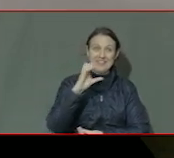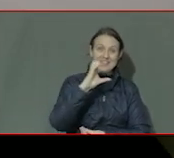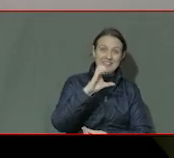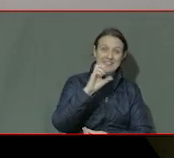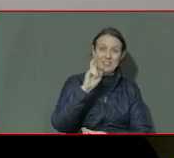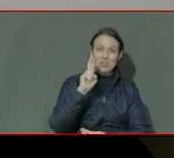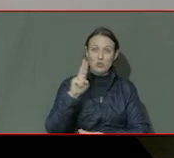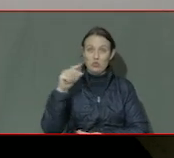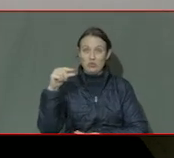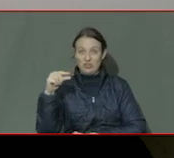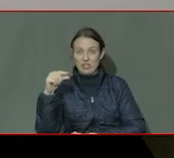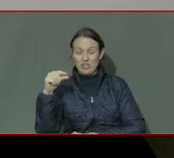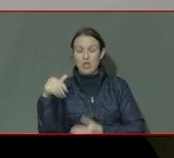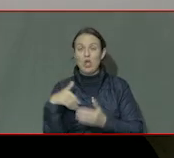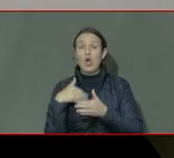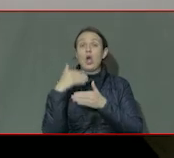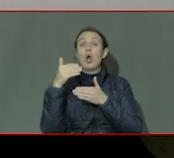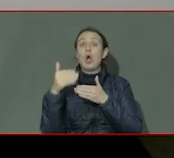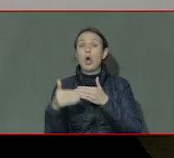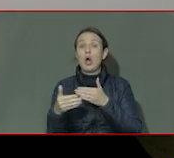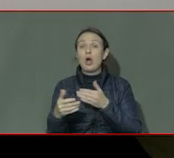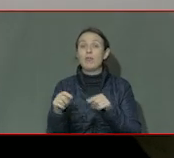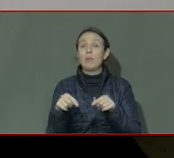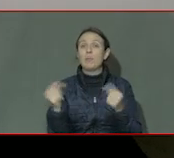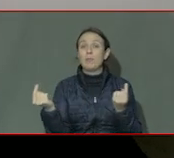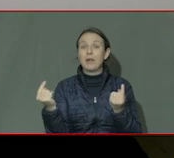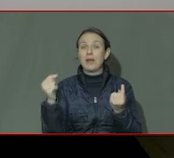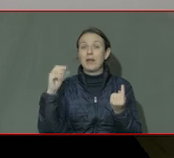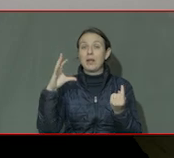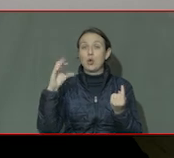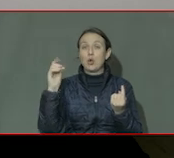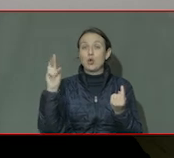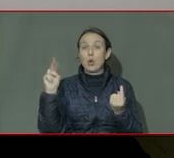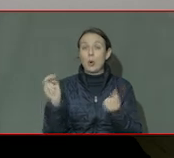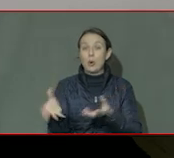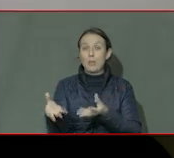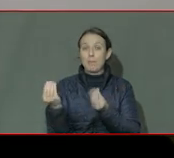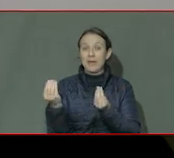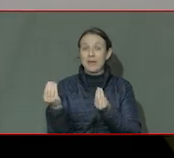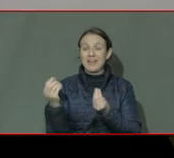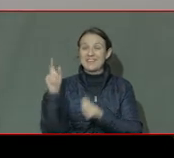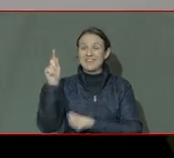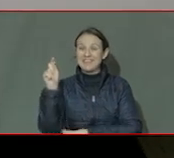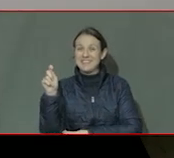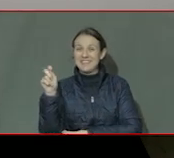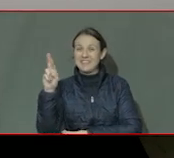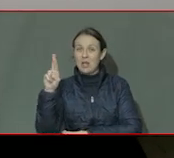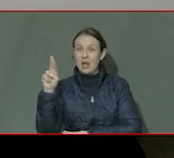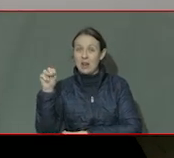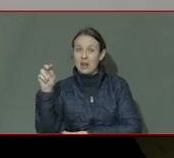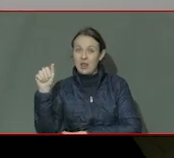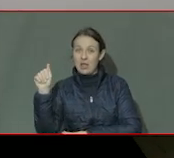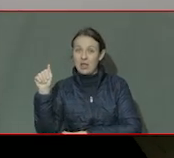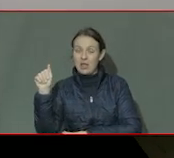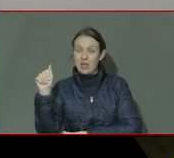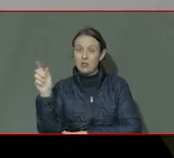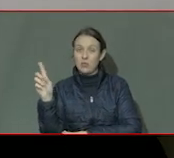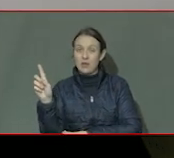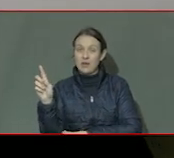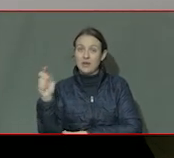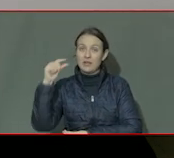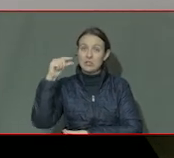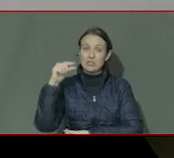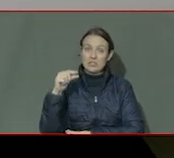After that, you find the what? The anticodon, which is tRNA, which is going to be